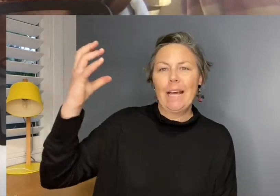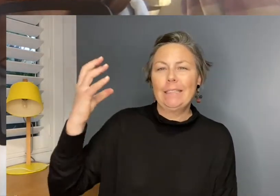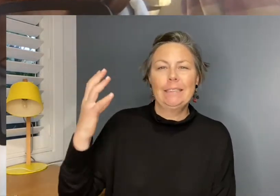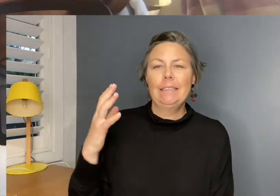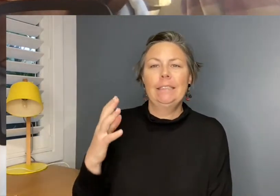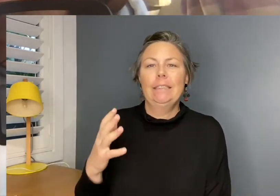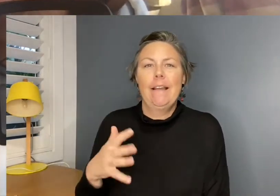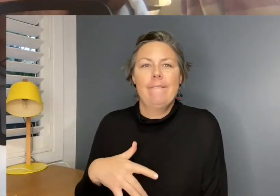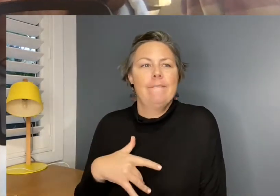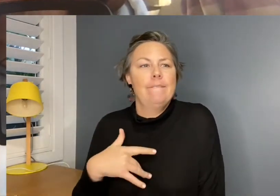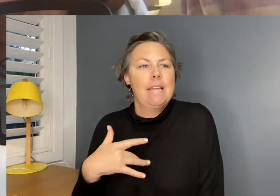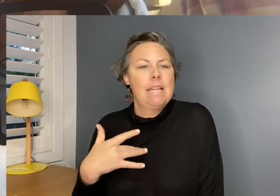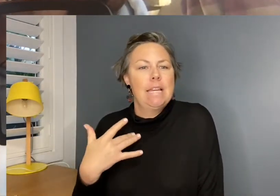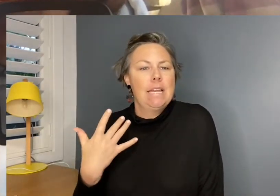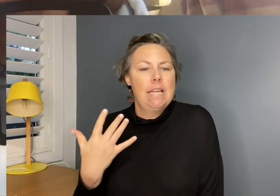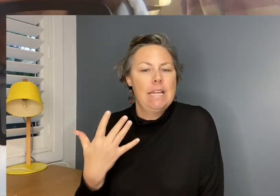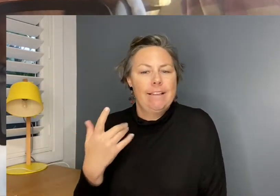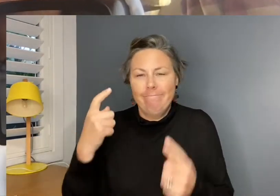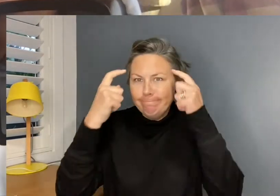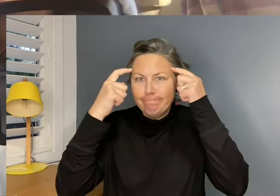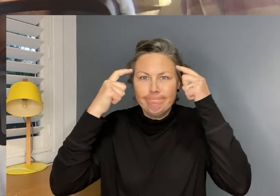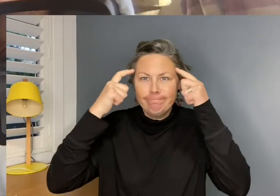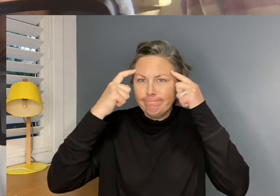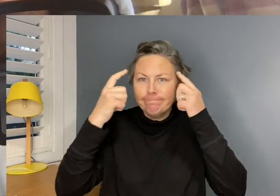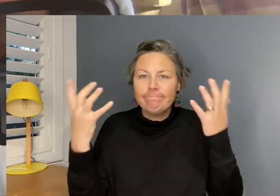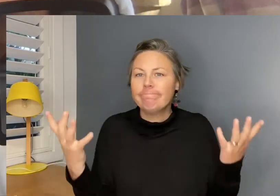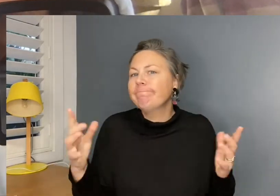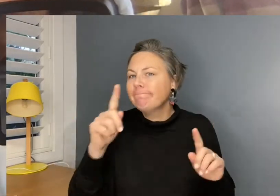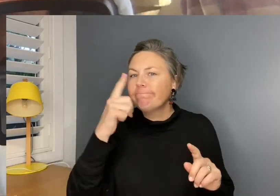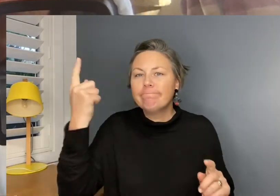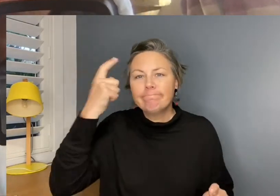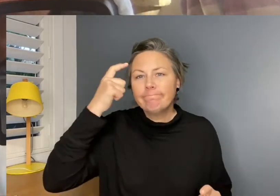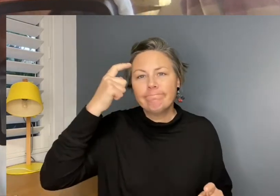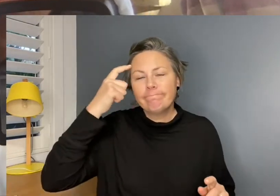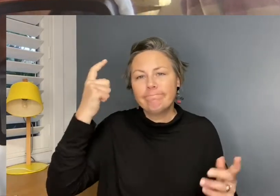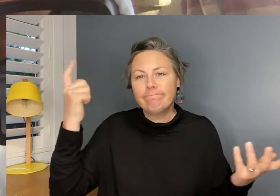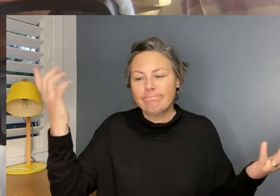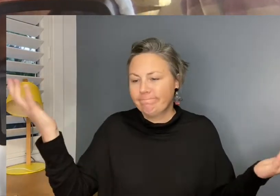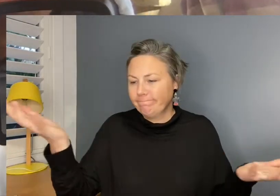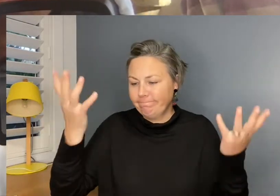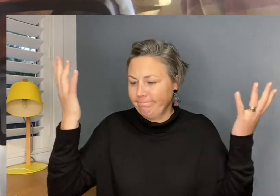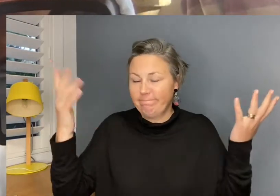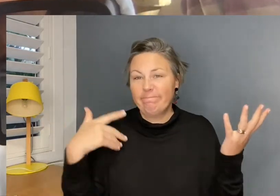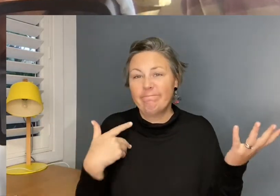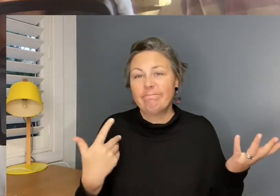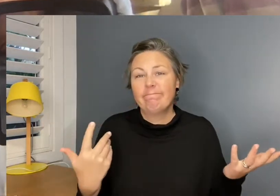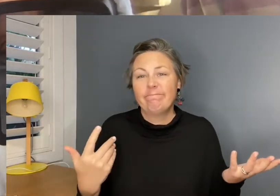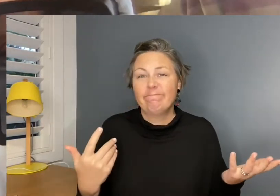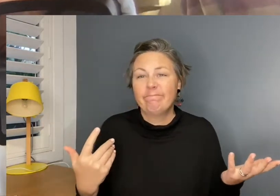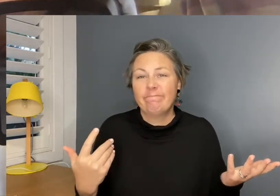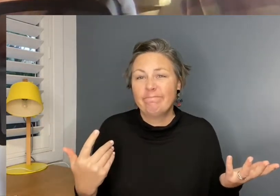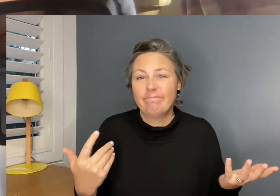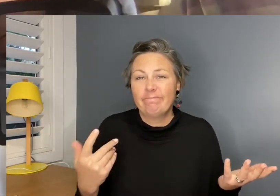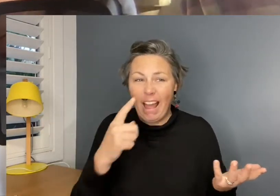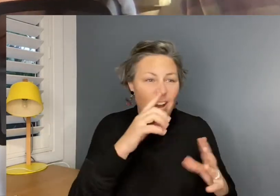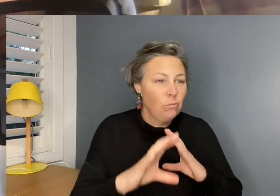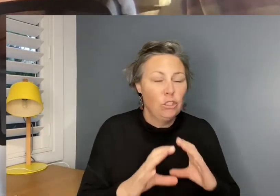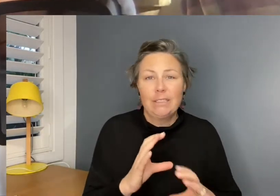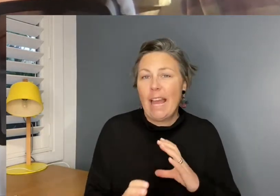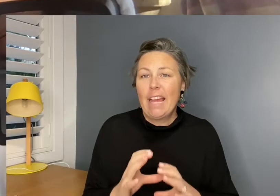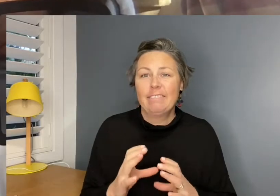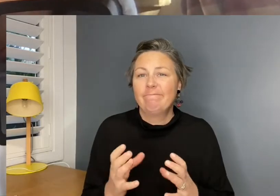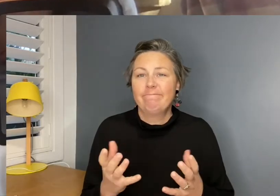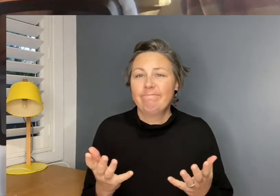much. And that was the point where I was like, I think I need to go into the hospital now, because I don't think I'll be able to communicate much